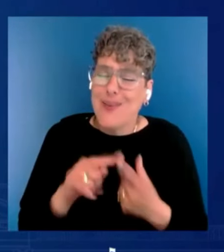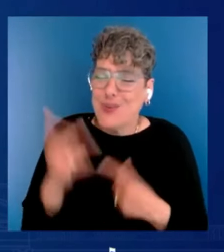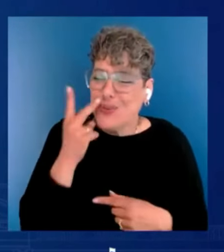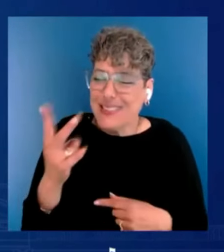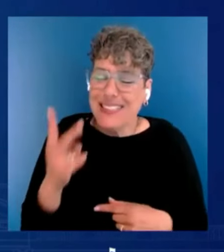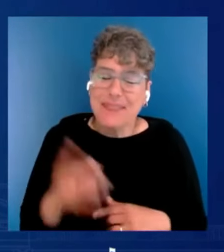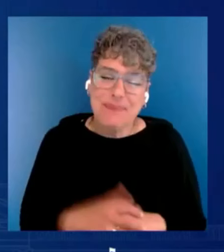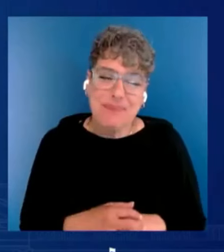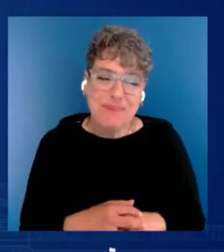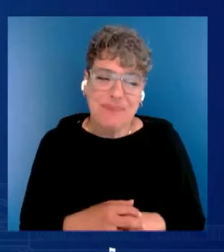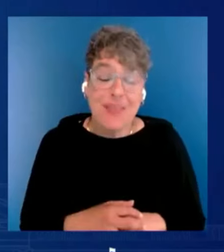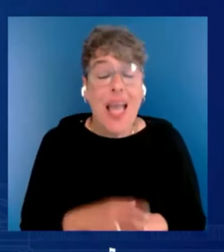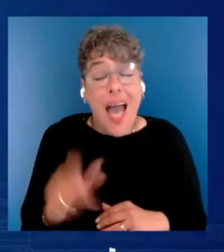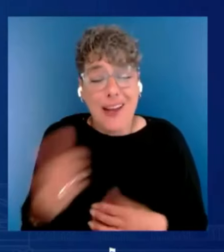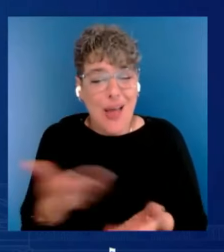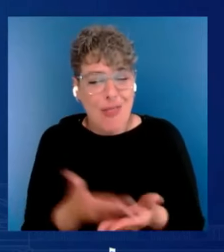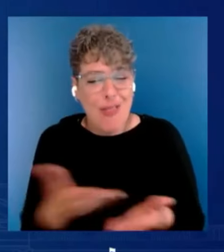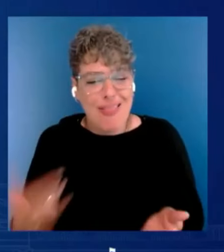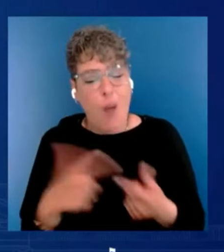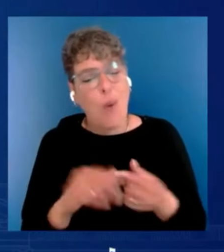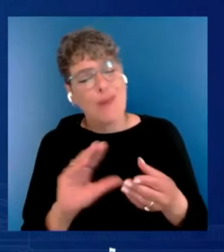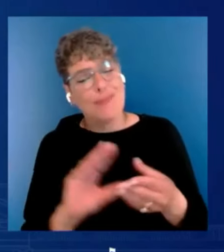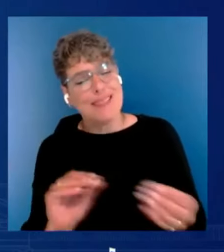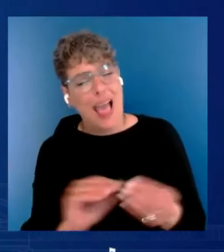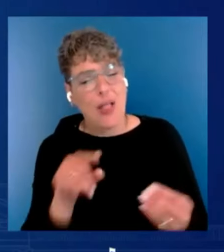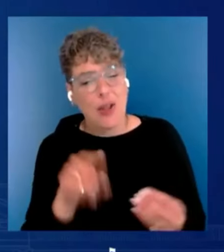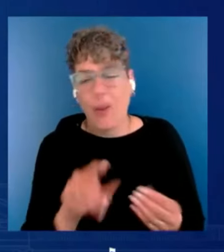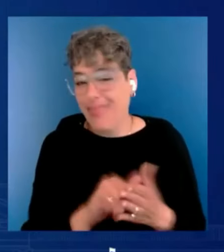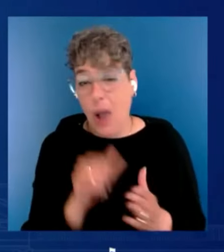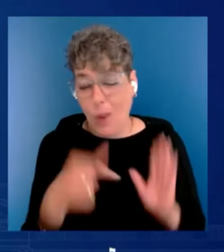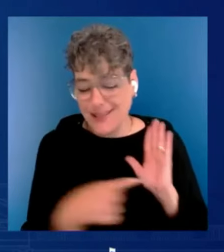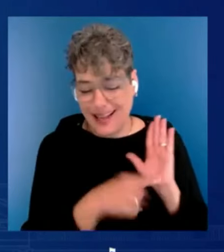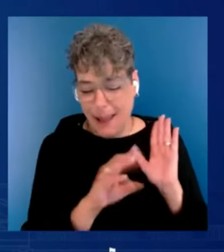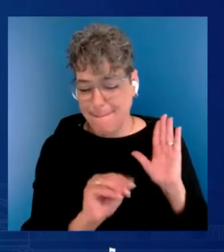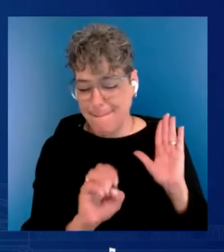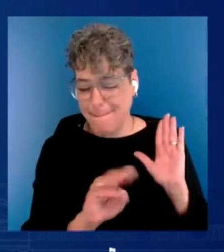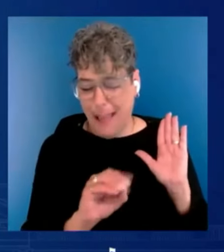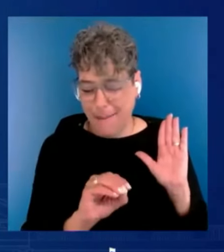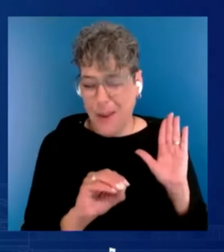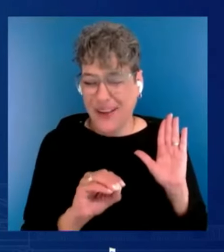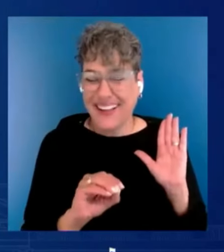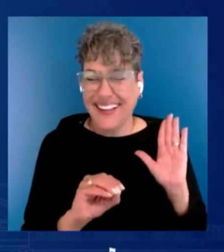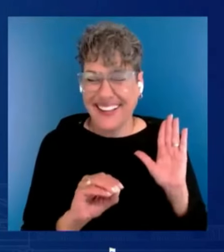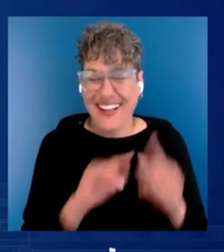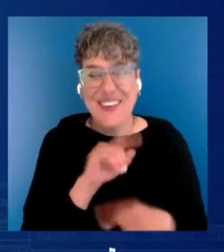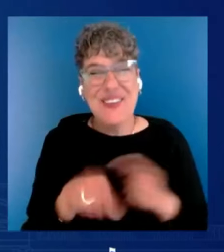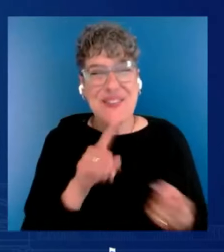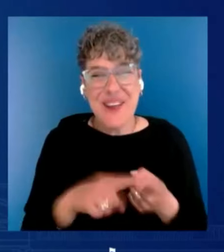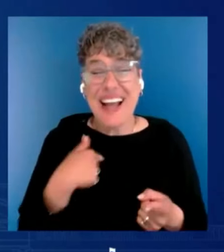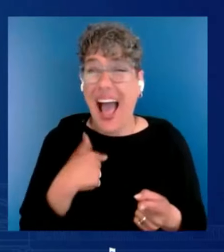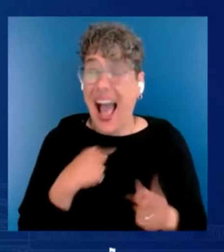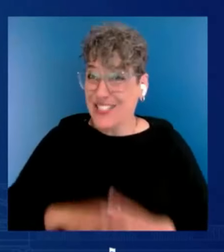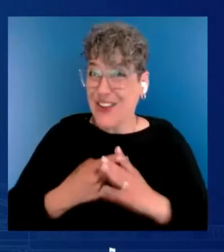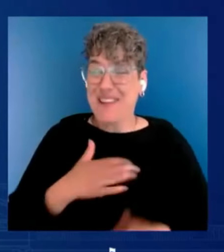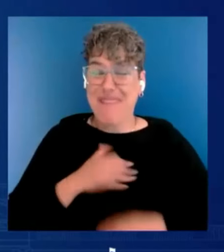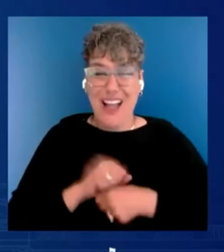on a lighter note, in terms of public service, something that wasn't in the memo that I was given when I began my tenure as Surgeon General, is that